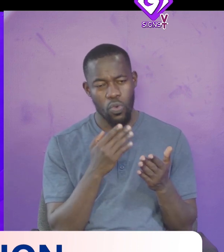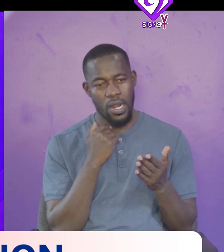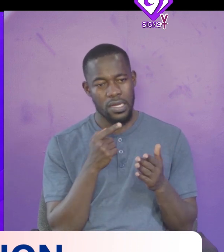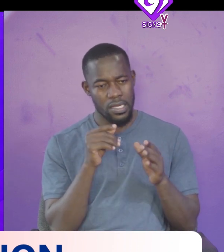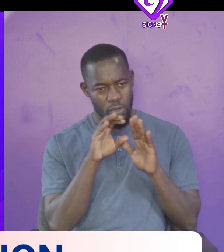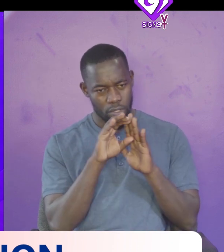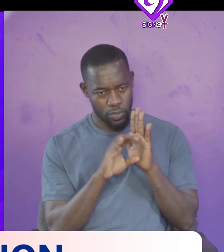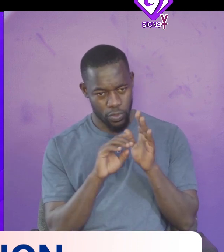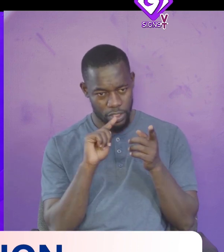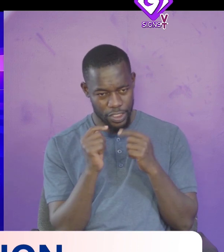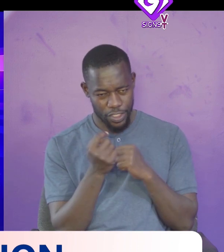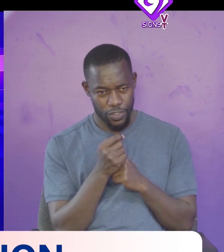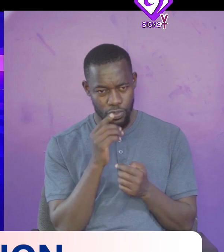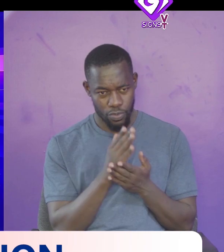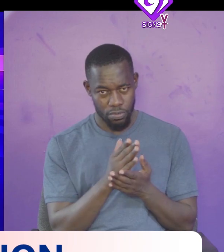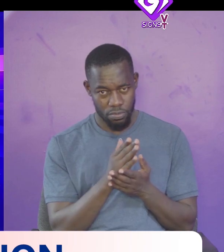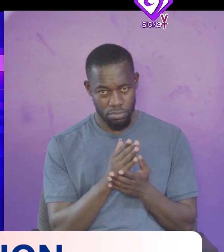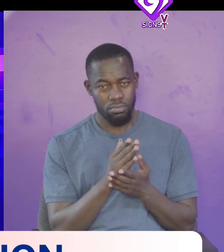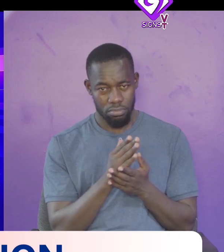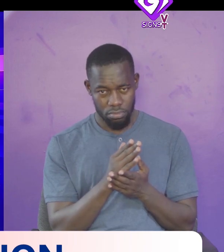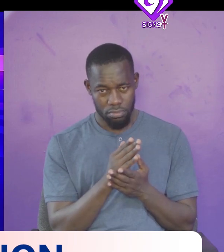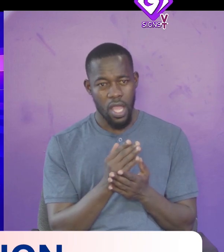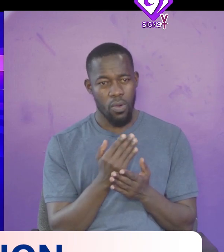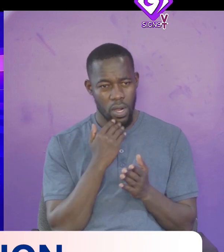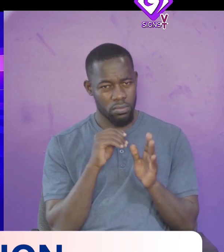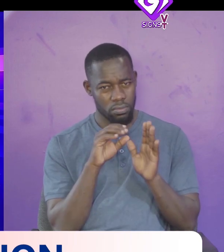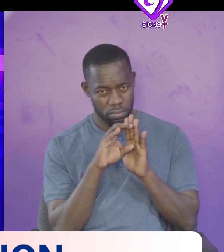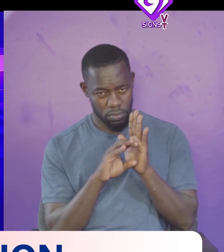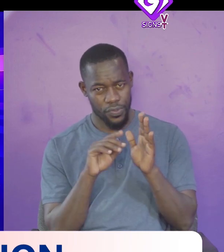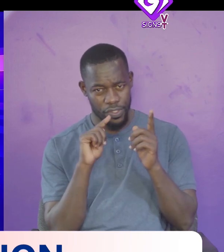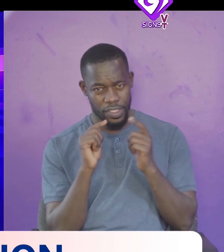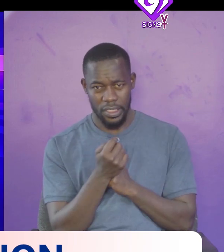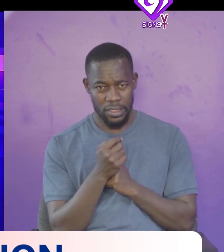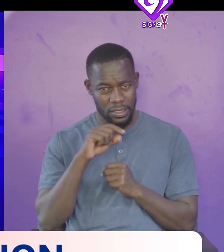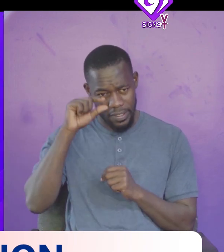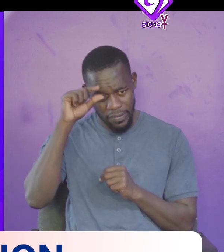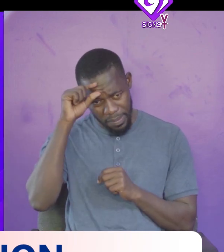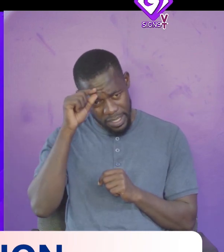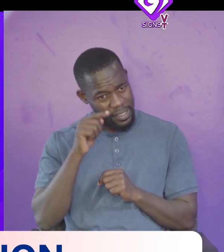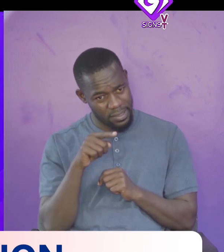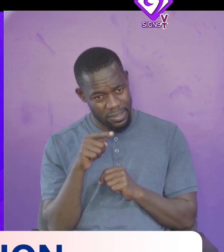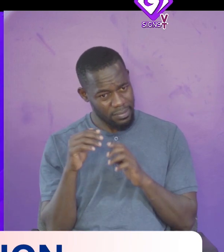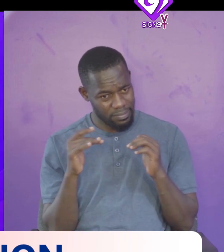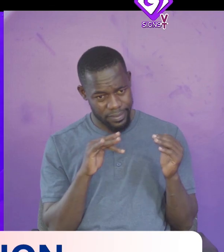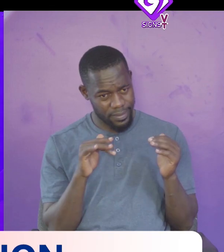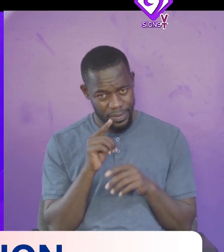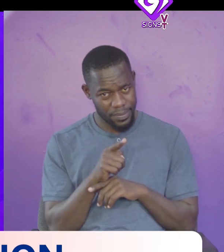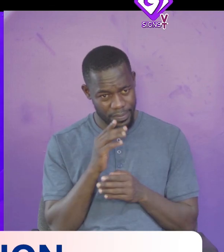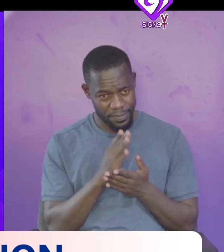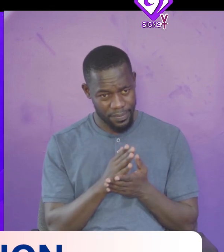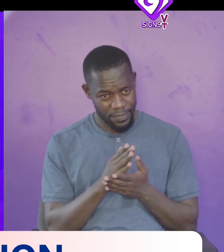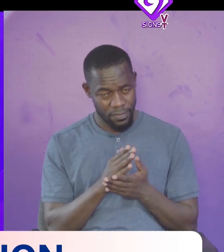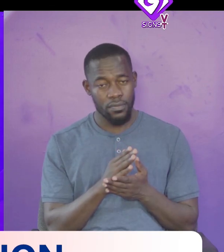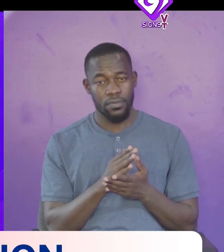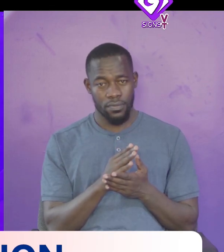change. Yeah, it's a referendum. And that's why the government has a beef with you? Yeah, because, Jonah, some of the things you're pushing, as we talked about